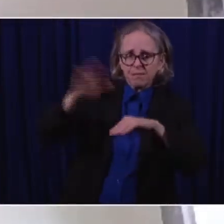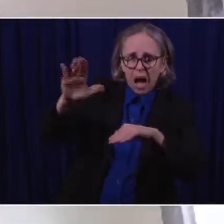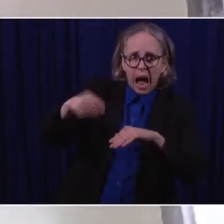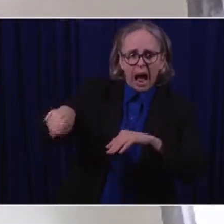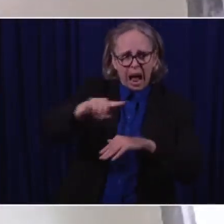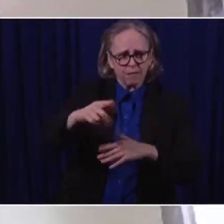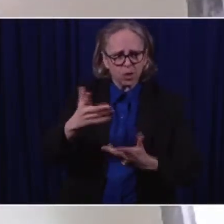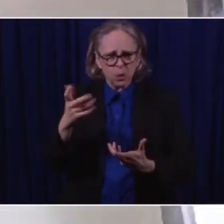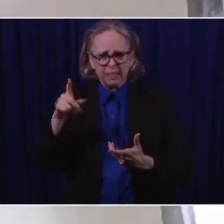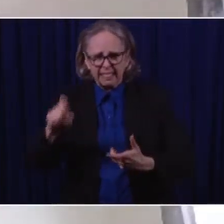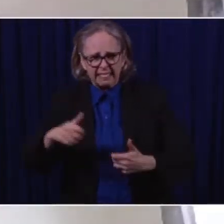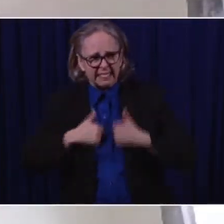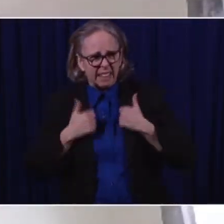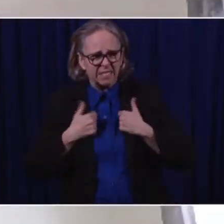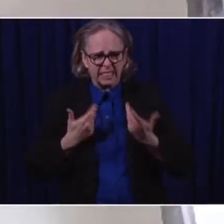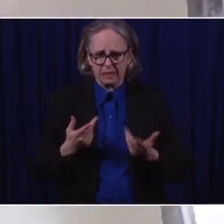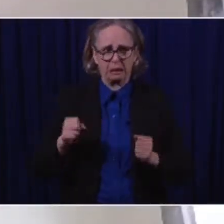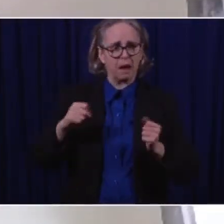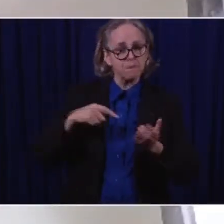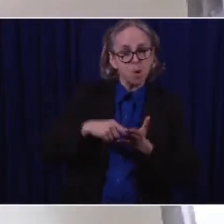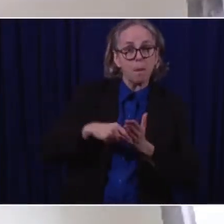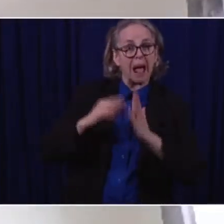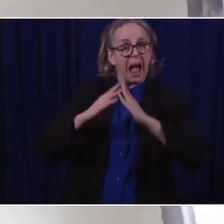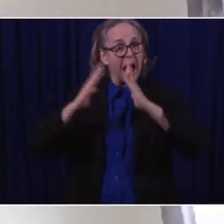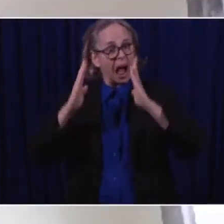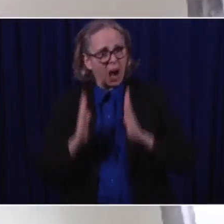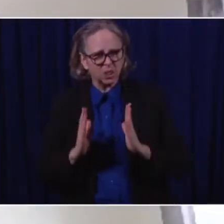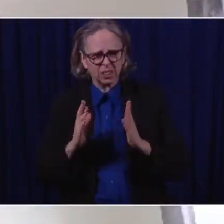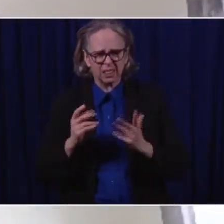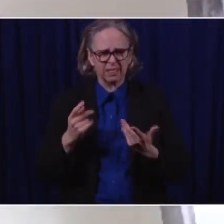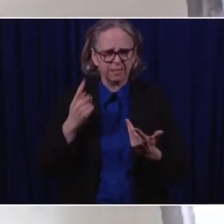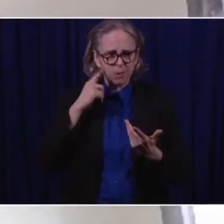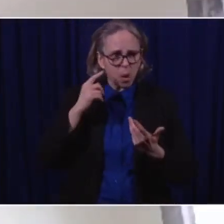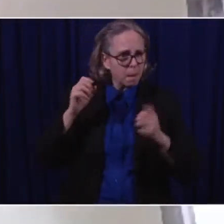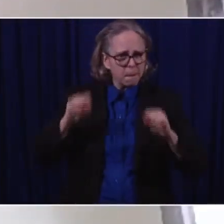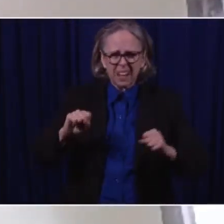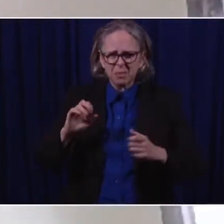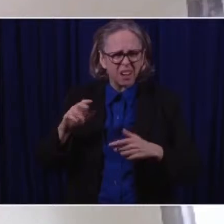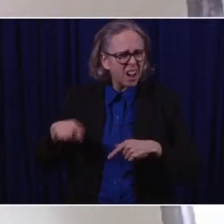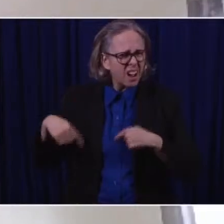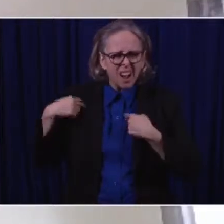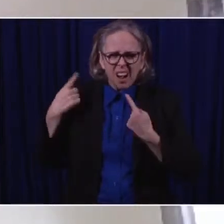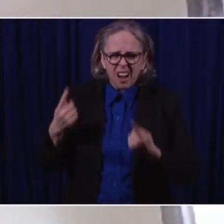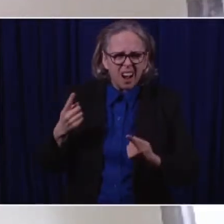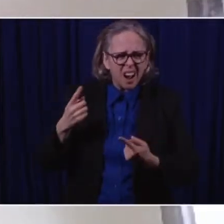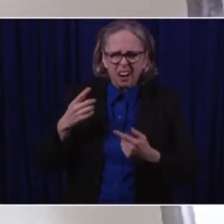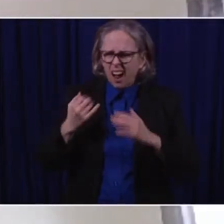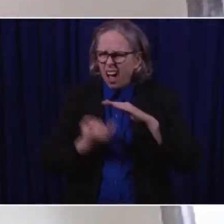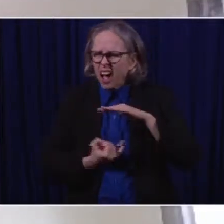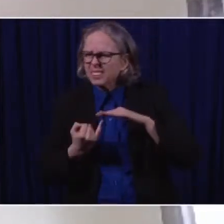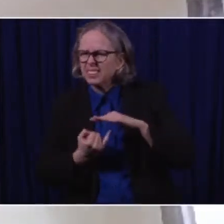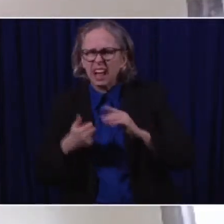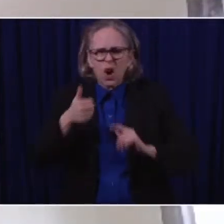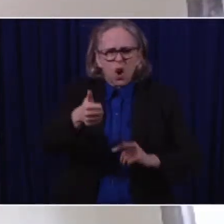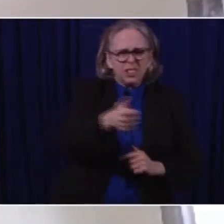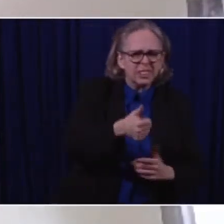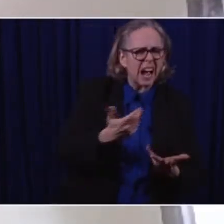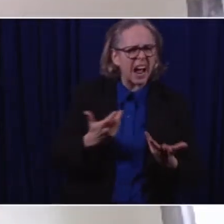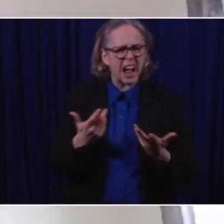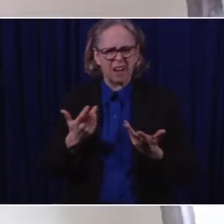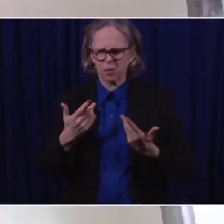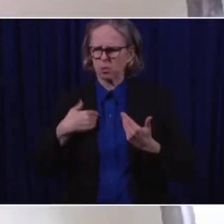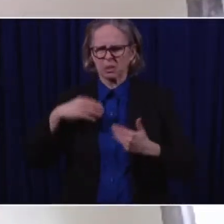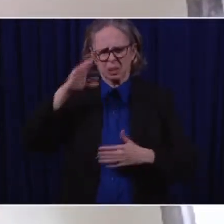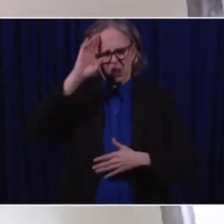on their own since perhaps last spring. It's a really targeted approach to advance better health for all. So you'll see through our partnership, the